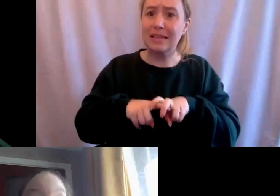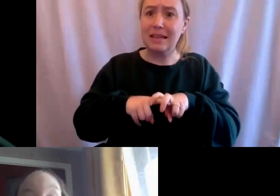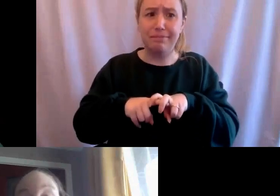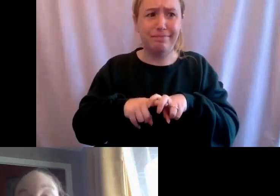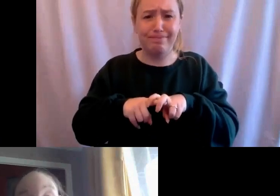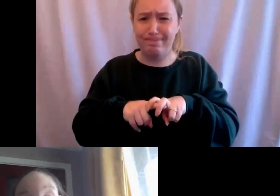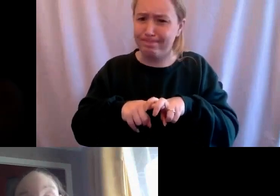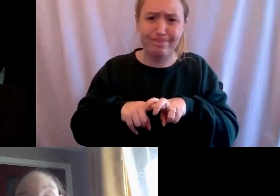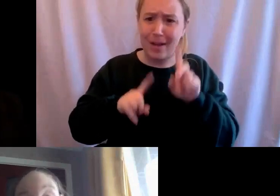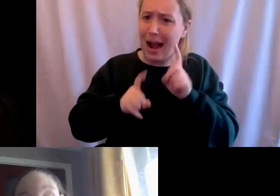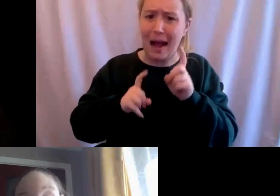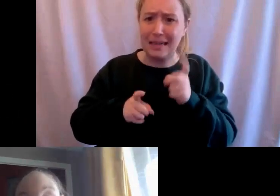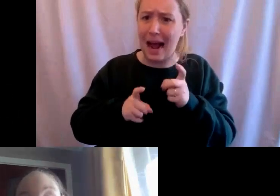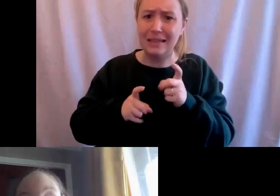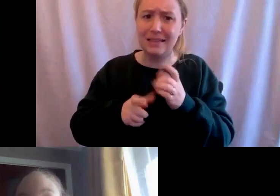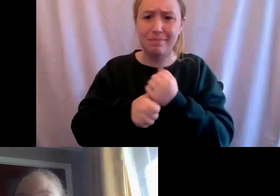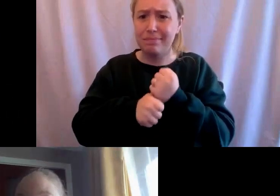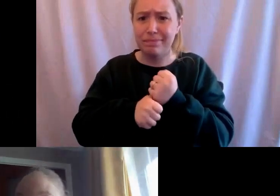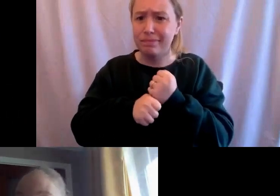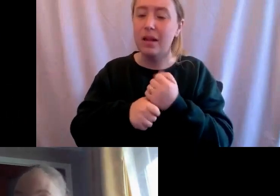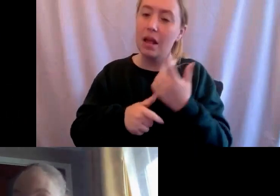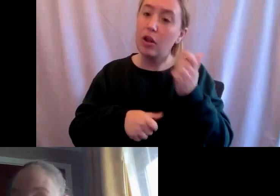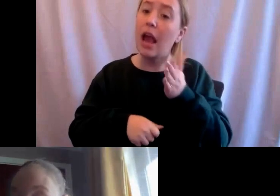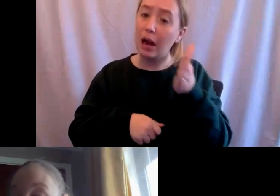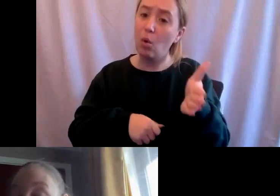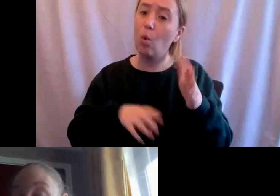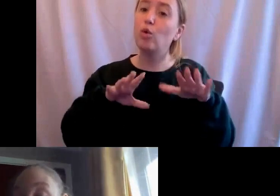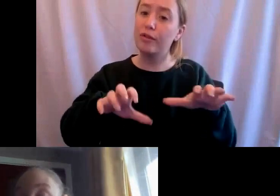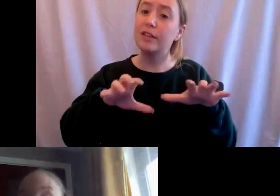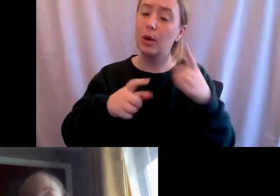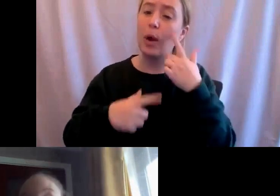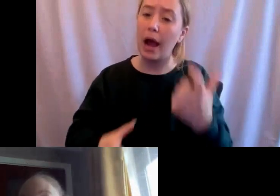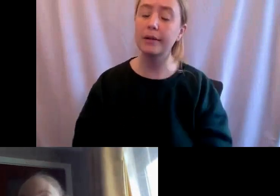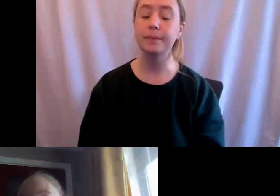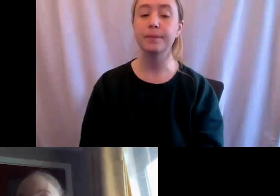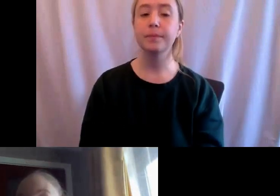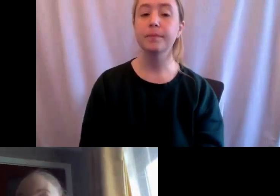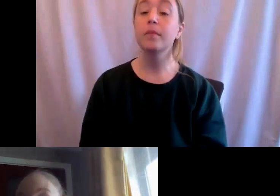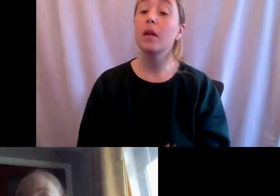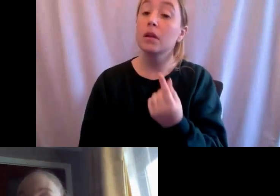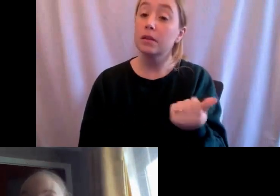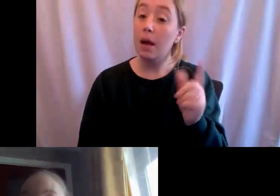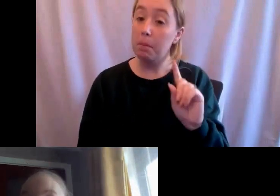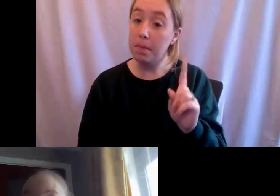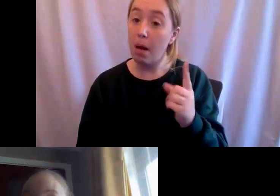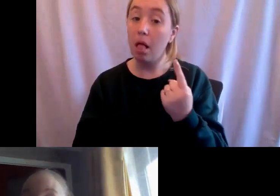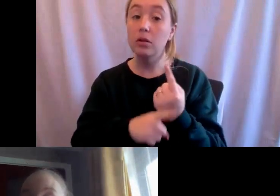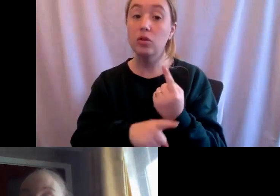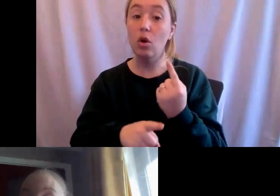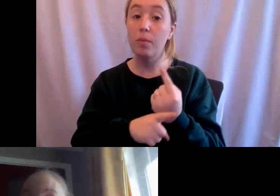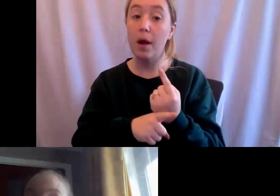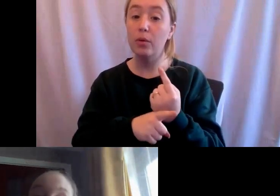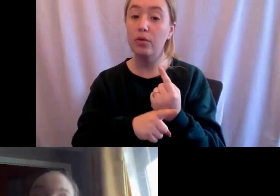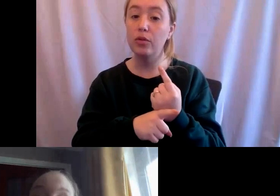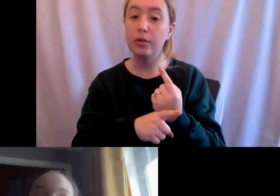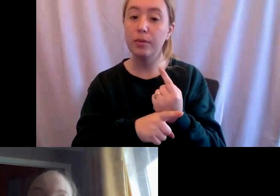you may still come and see a physiotherapist about that. Some patients will talk about having an intussusception or